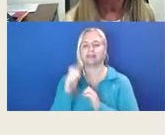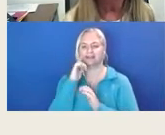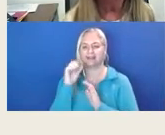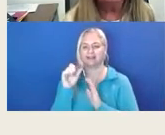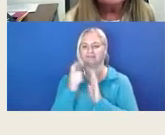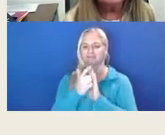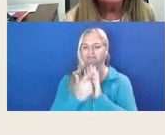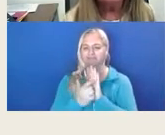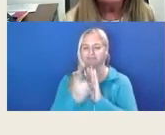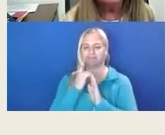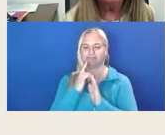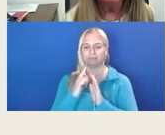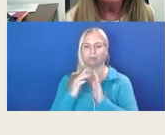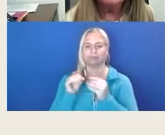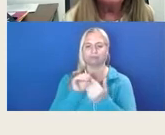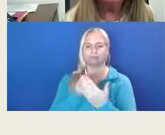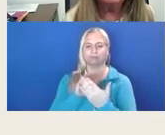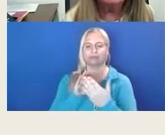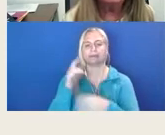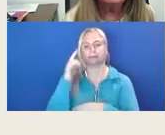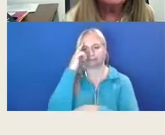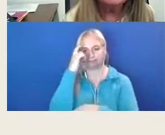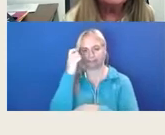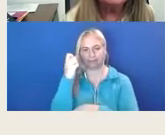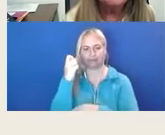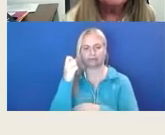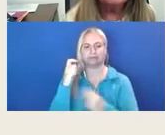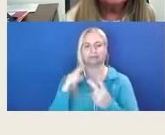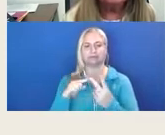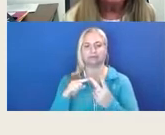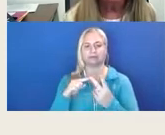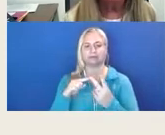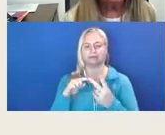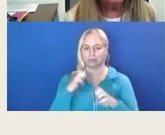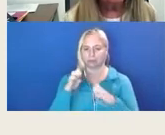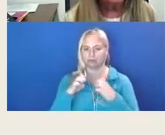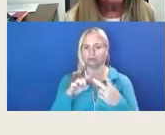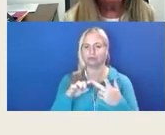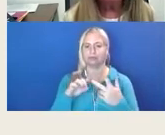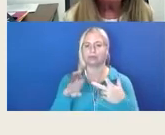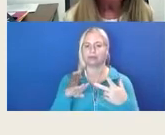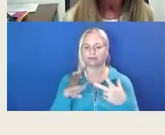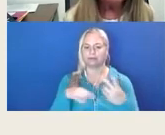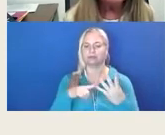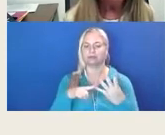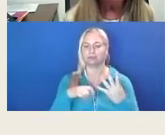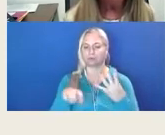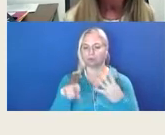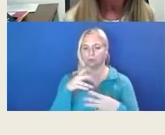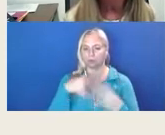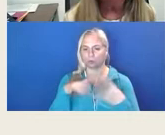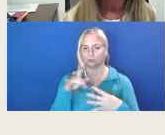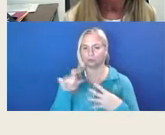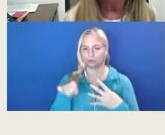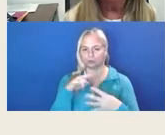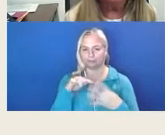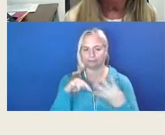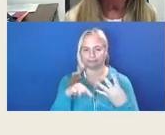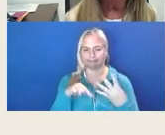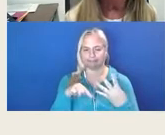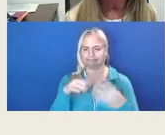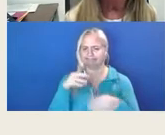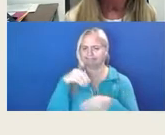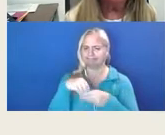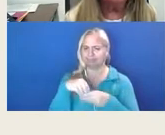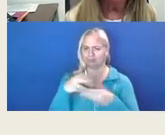address a student's mental, emotional, behavioral, and social needs? What are the components of a BIP that,